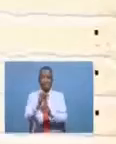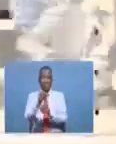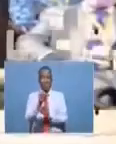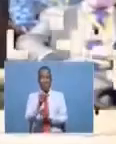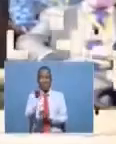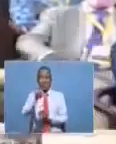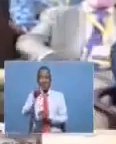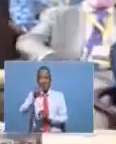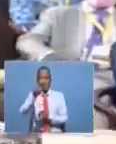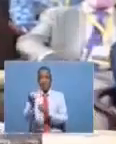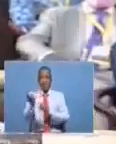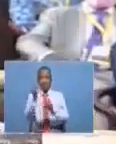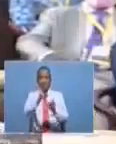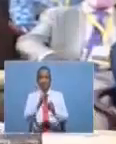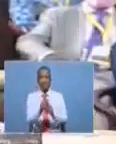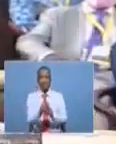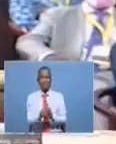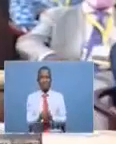witness